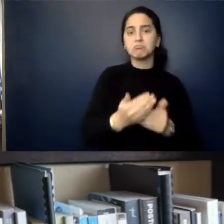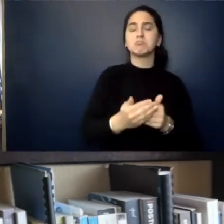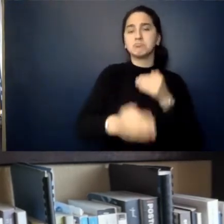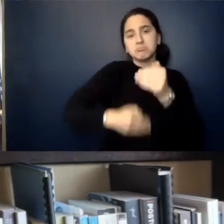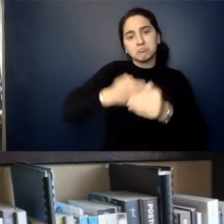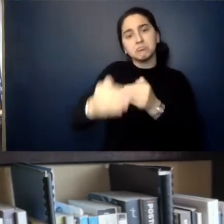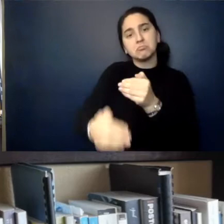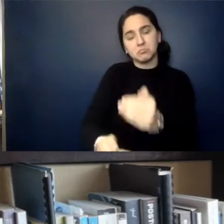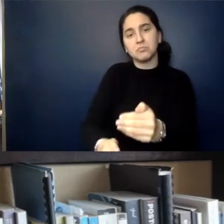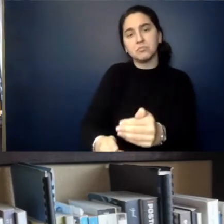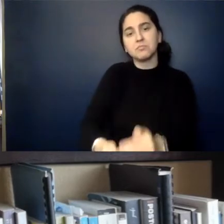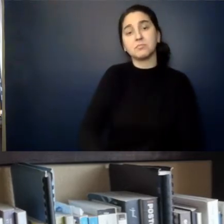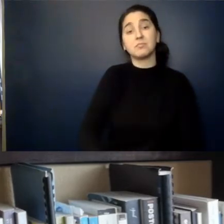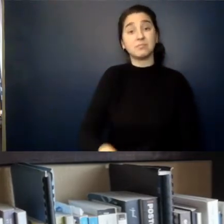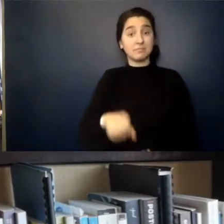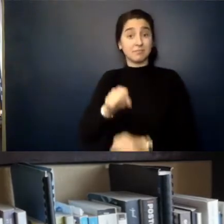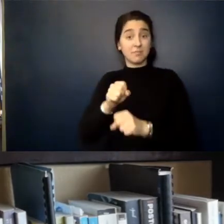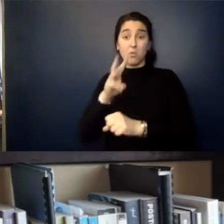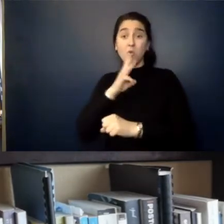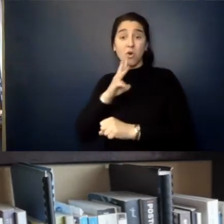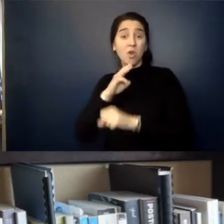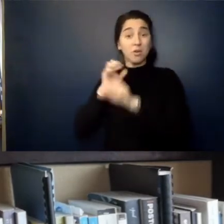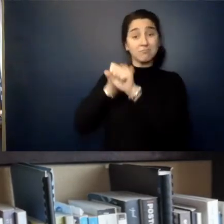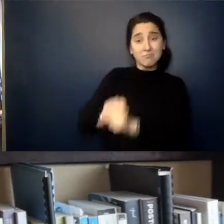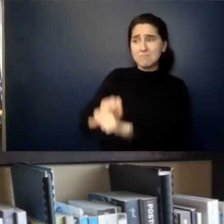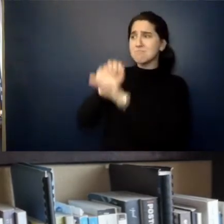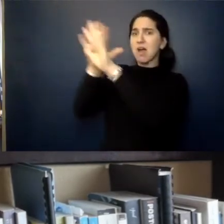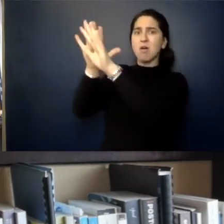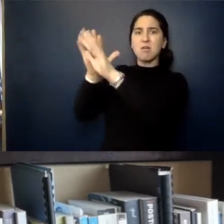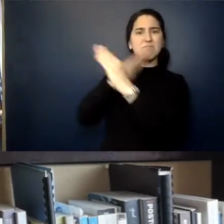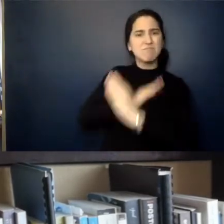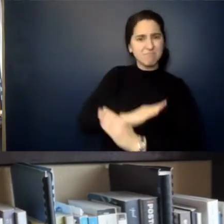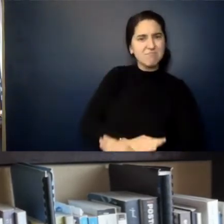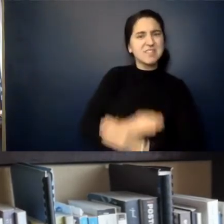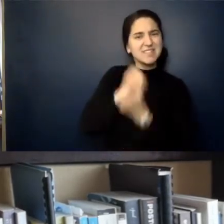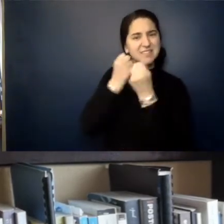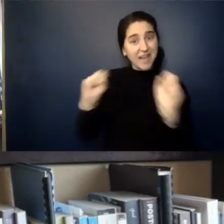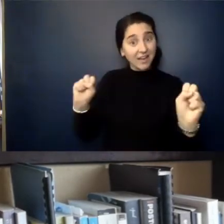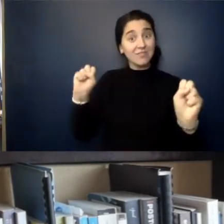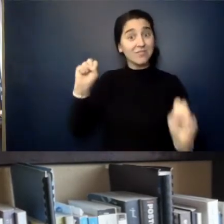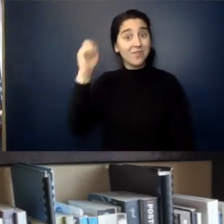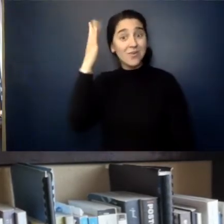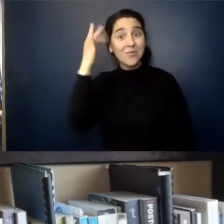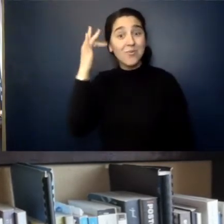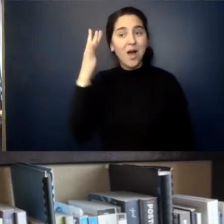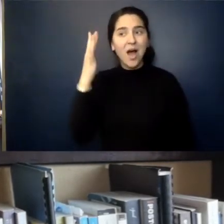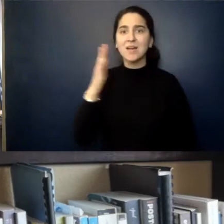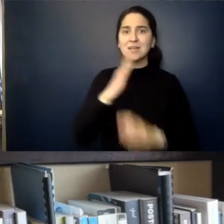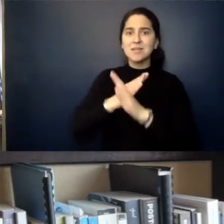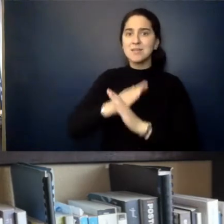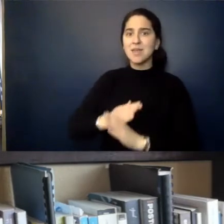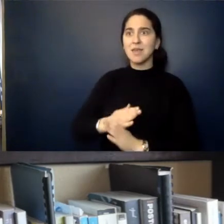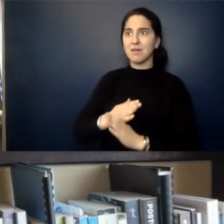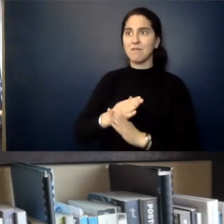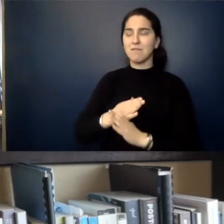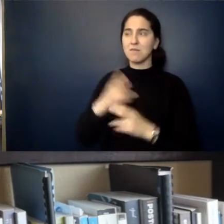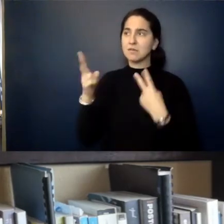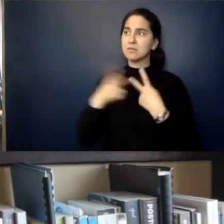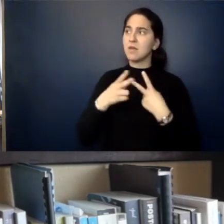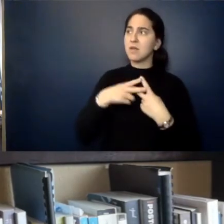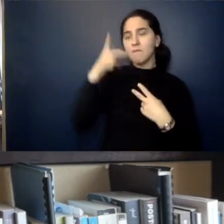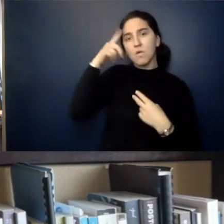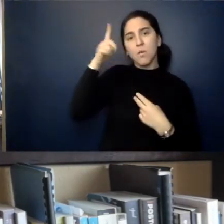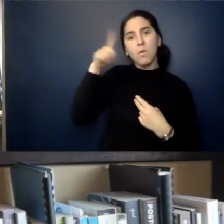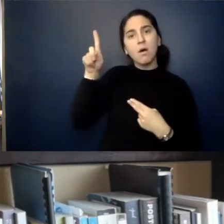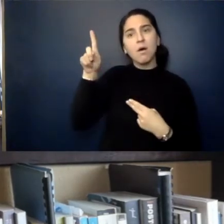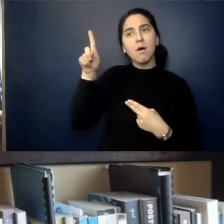are communities that have organized themselves, and knowing that they